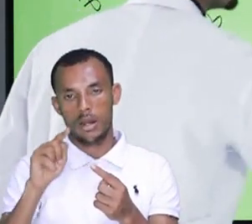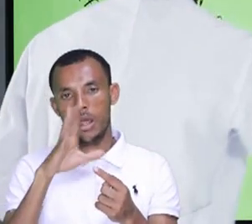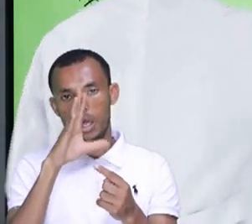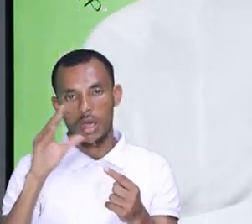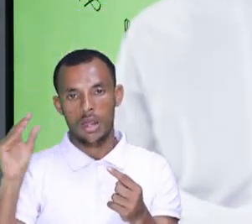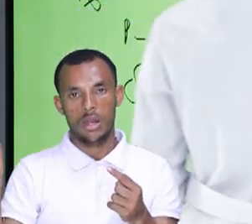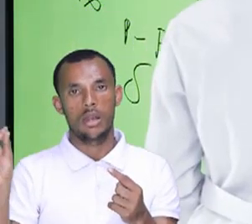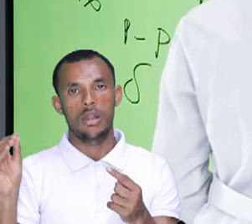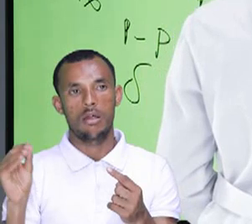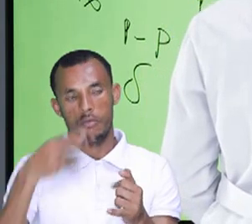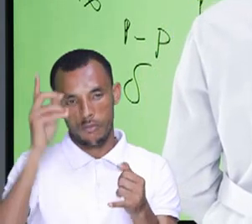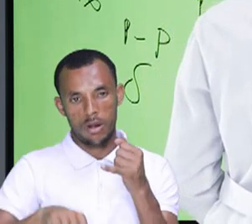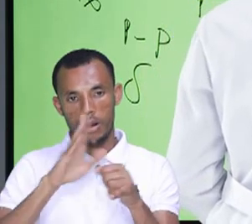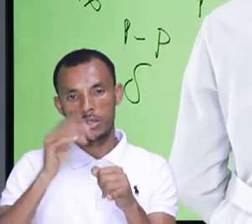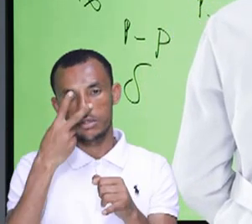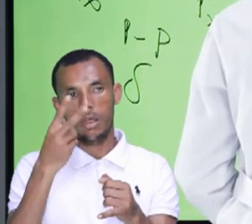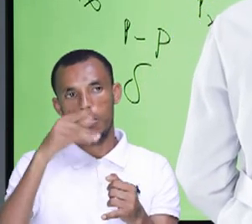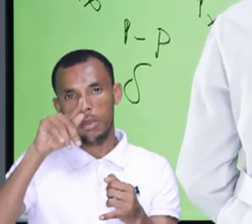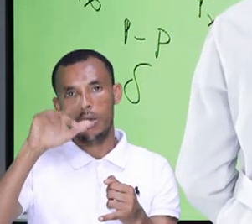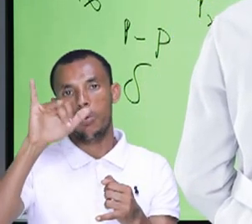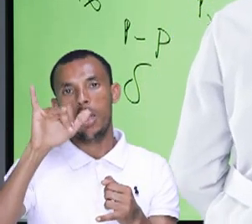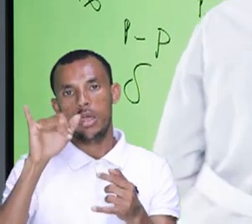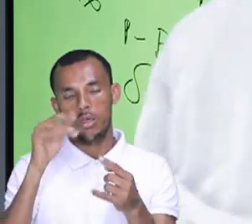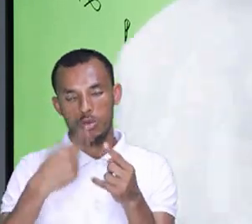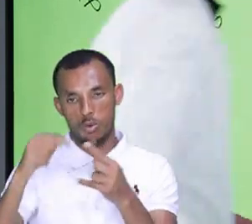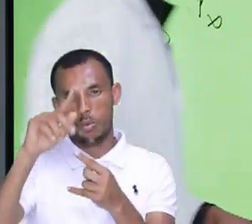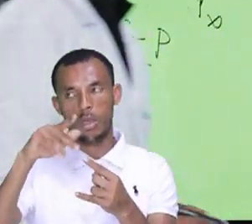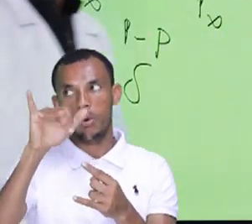And finally, PY with PY.